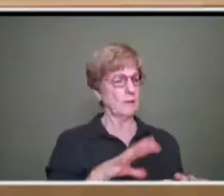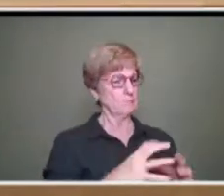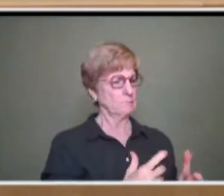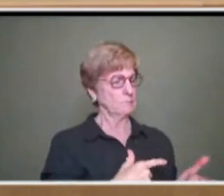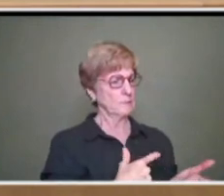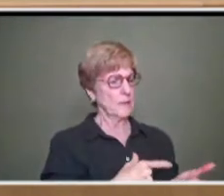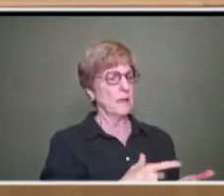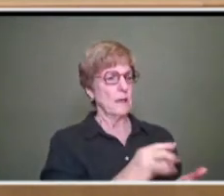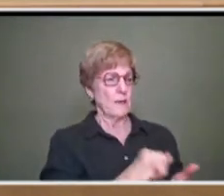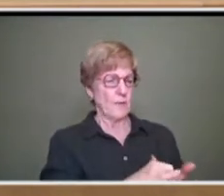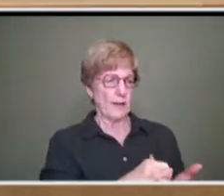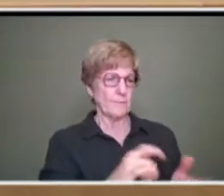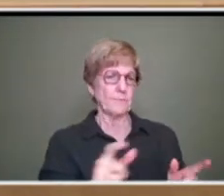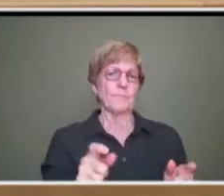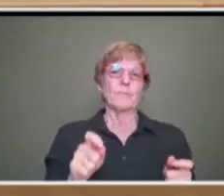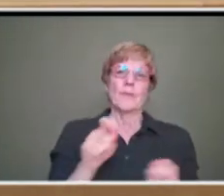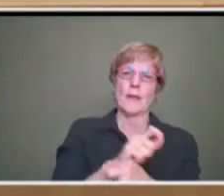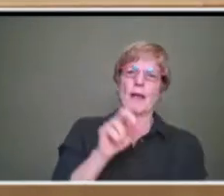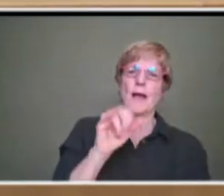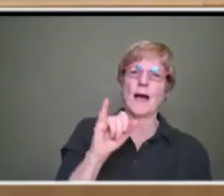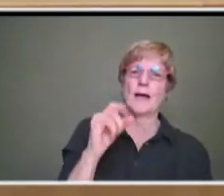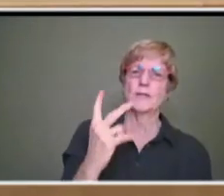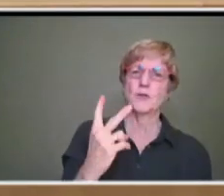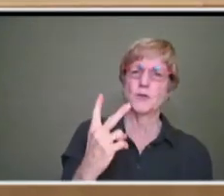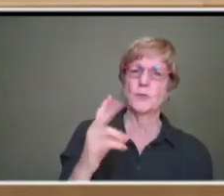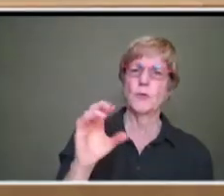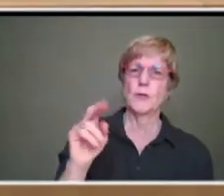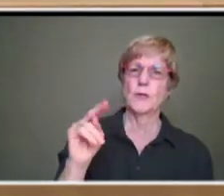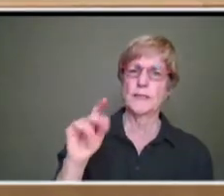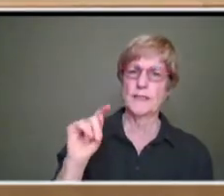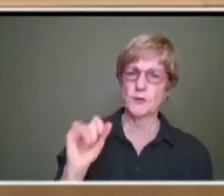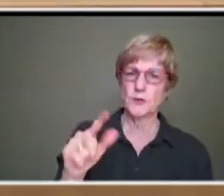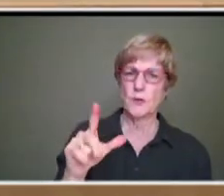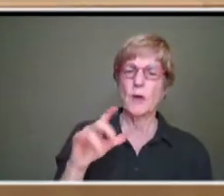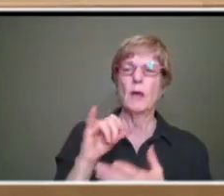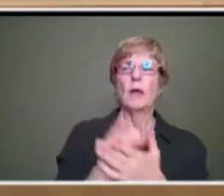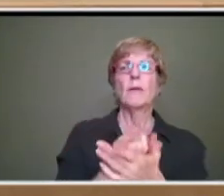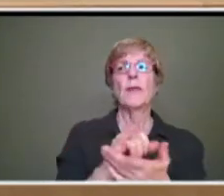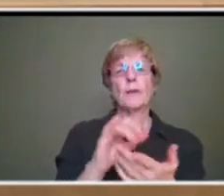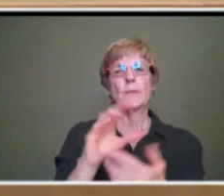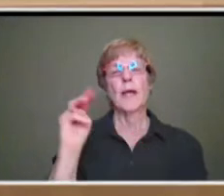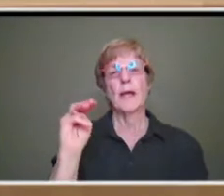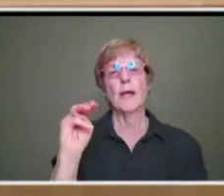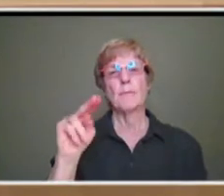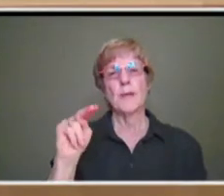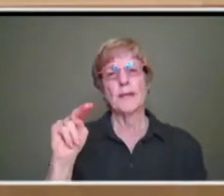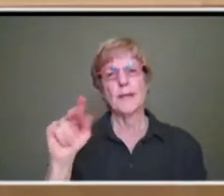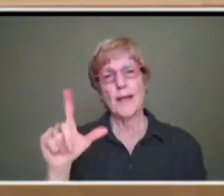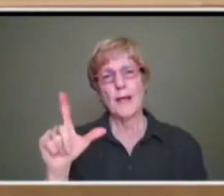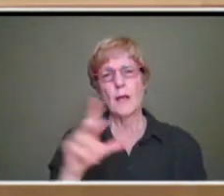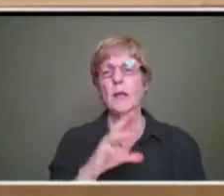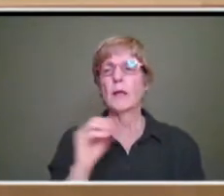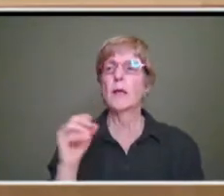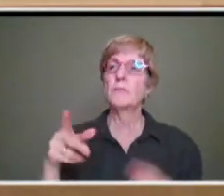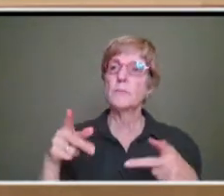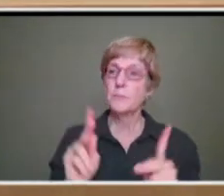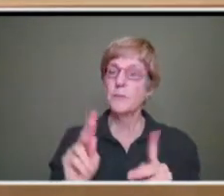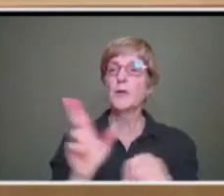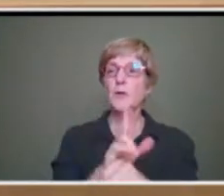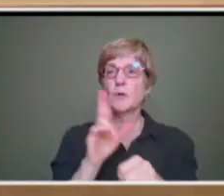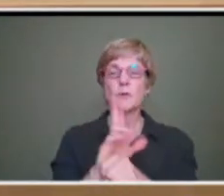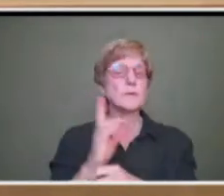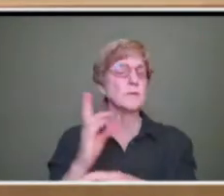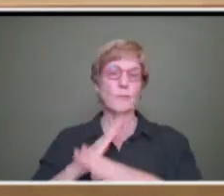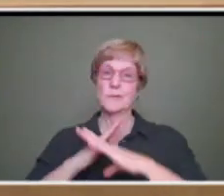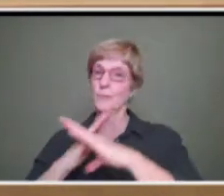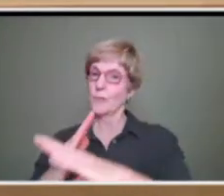it's going to i-2 conditional which would directly translate to mnl but looking at the permitted uses and list of prohibited uses